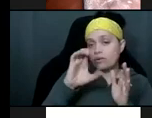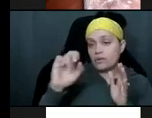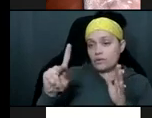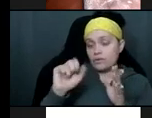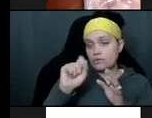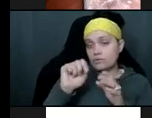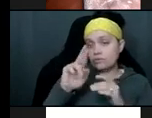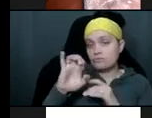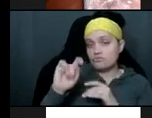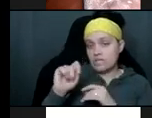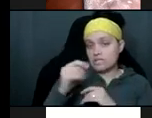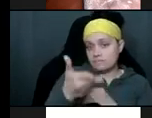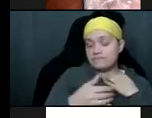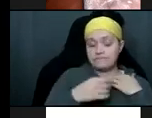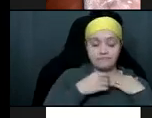Strait.